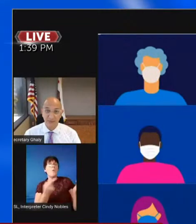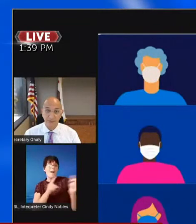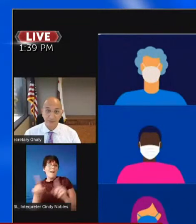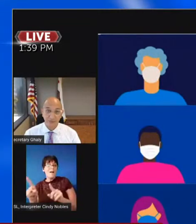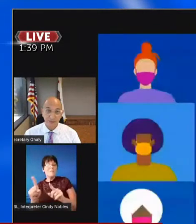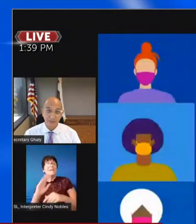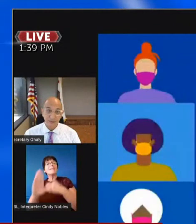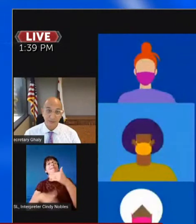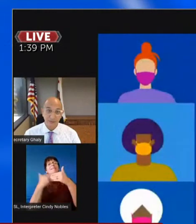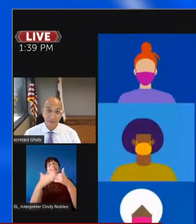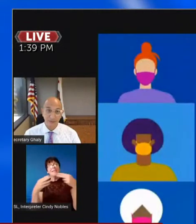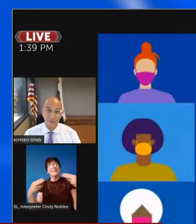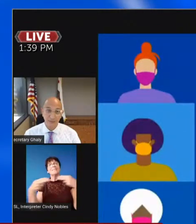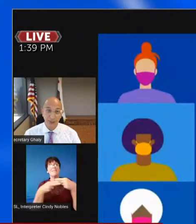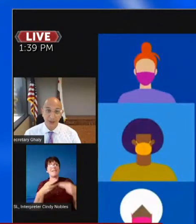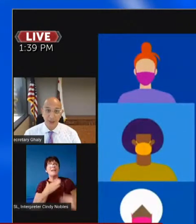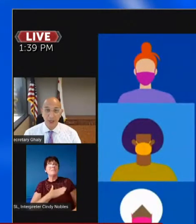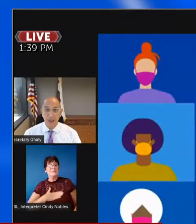please.